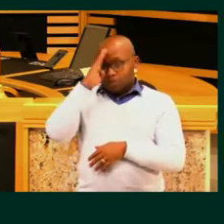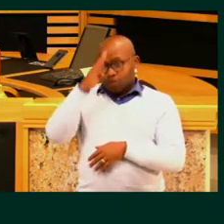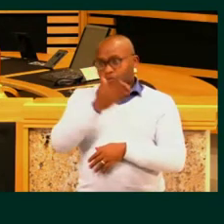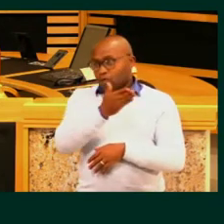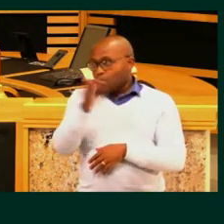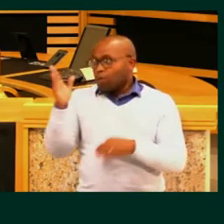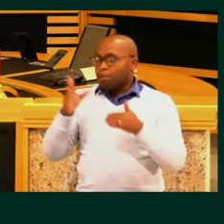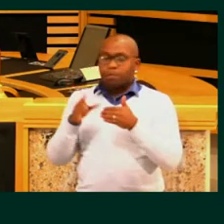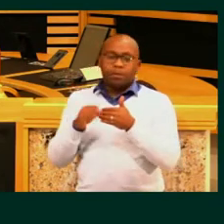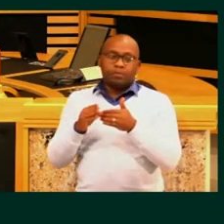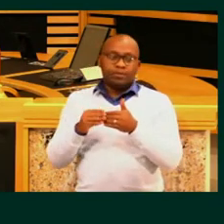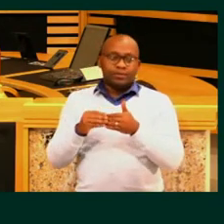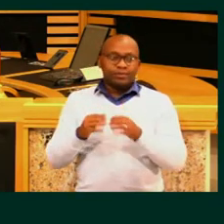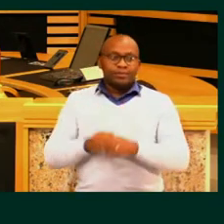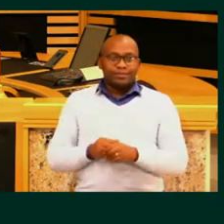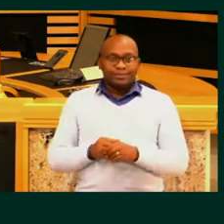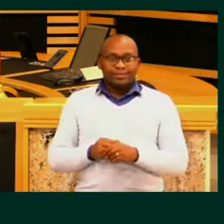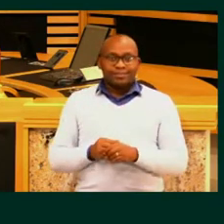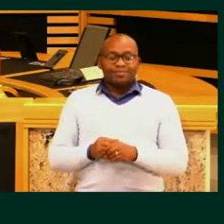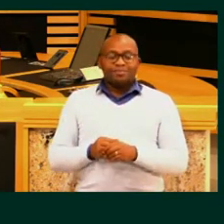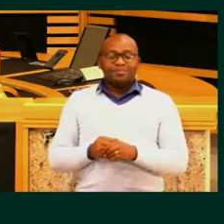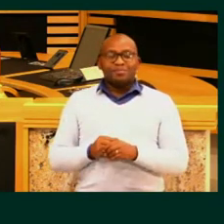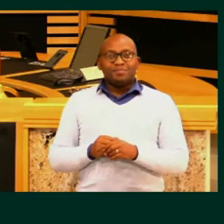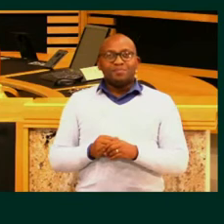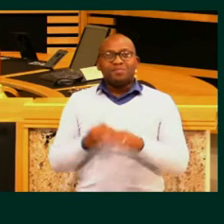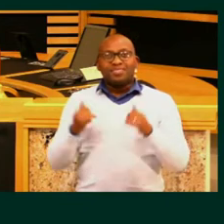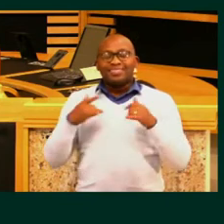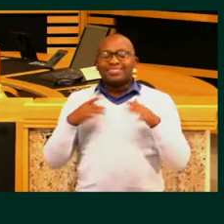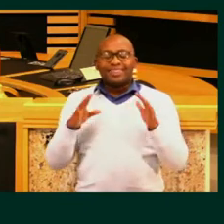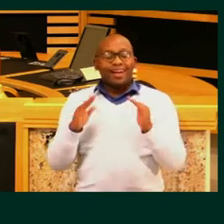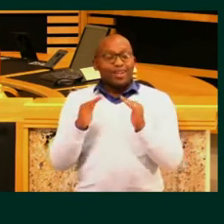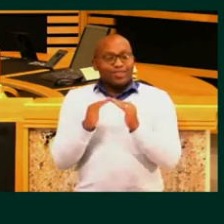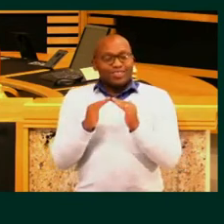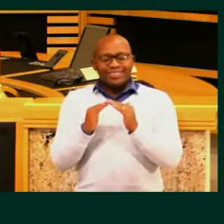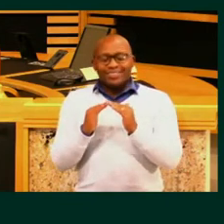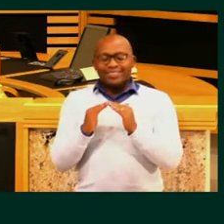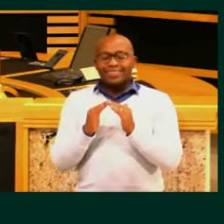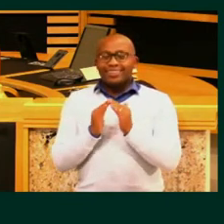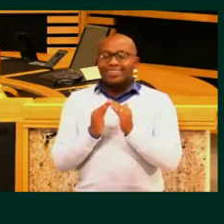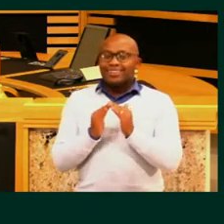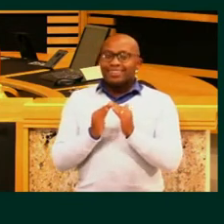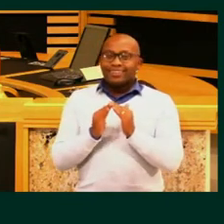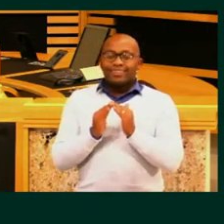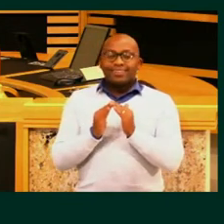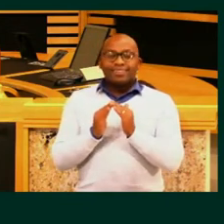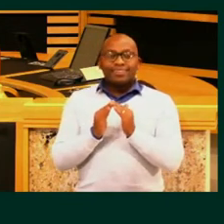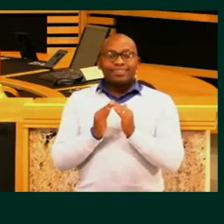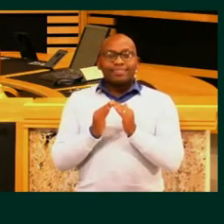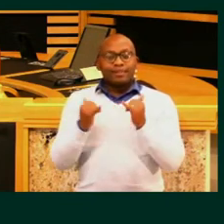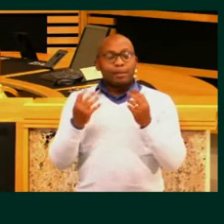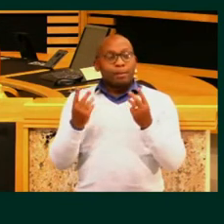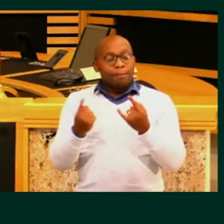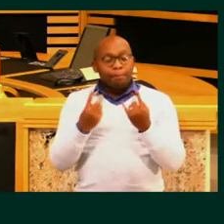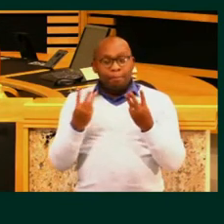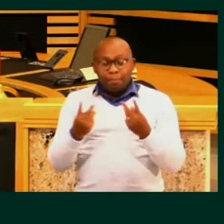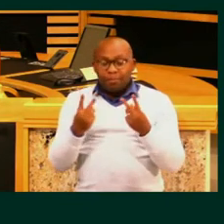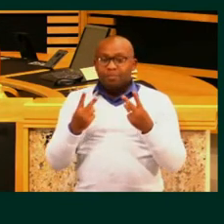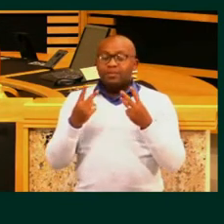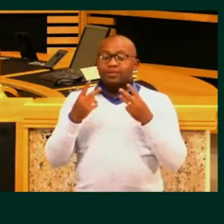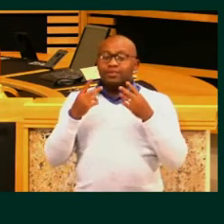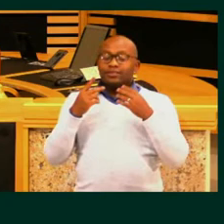members of this a house the people still viewing us through the social